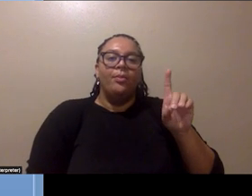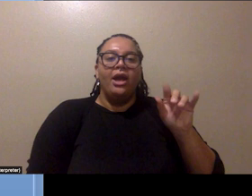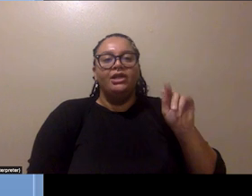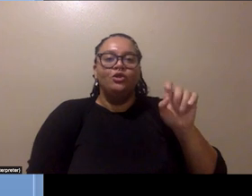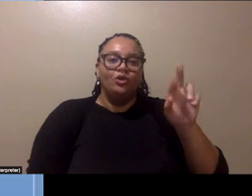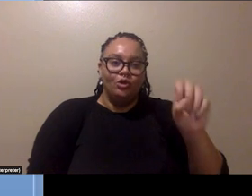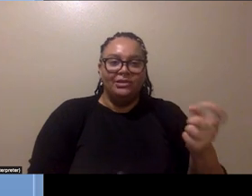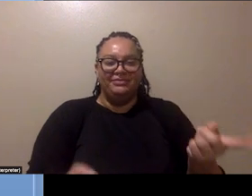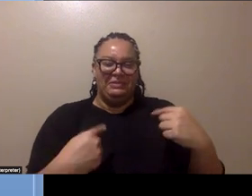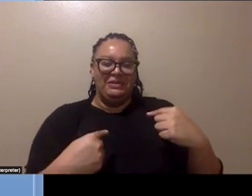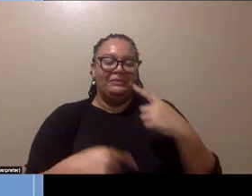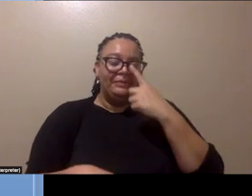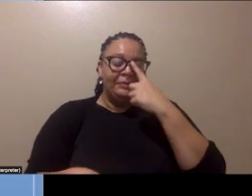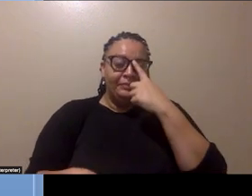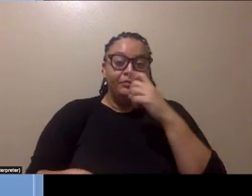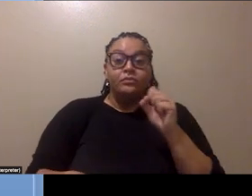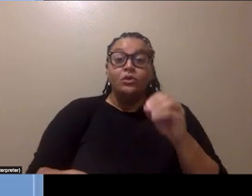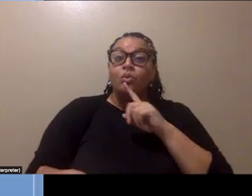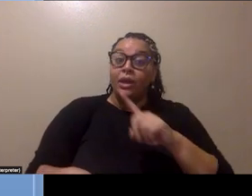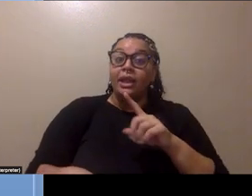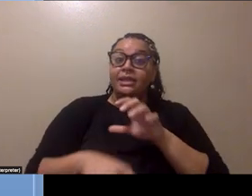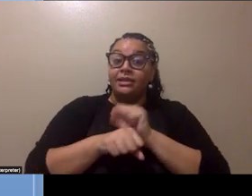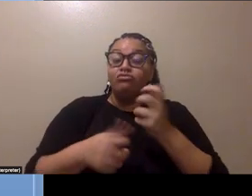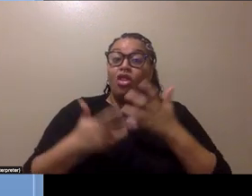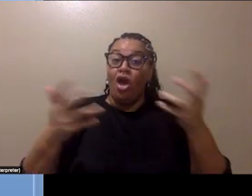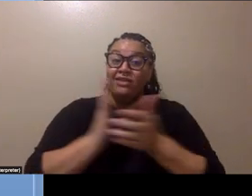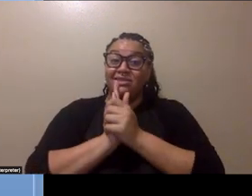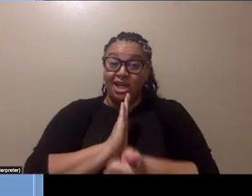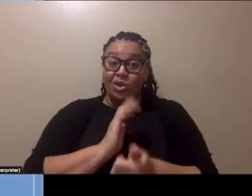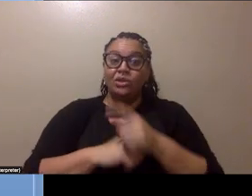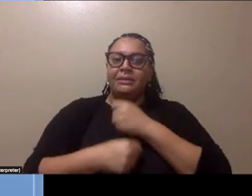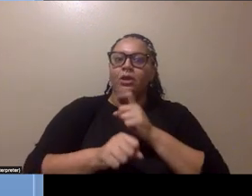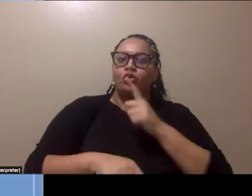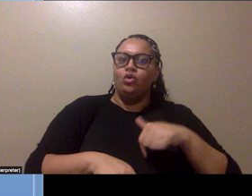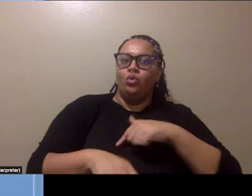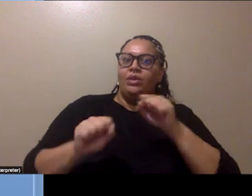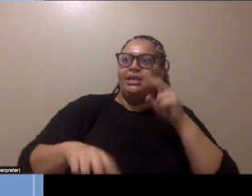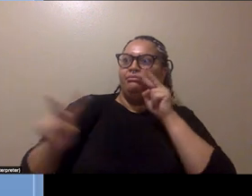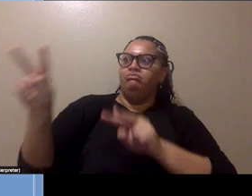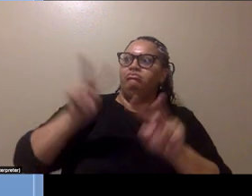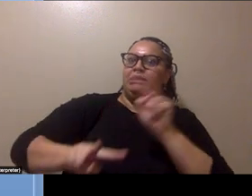a lot of sleuthing and a lot of observation to be able to detect some of these cavity nesters in these snags.